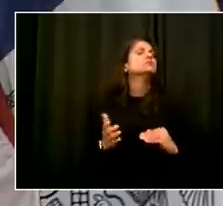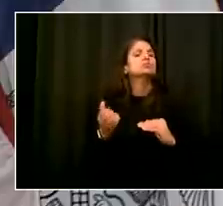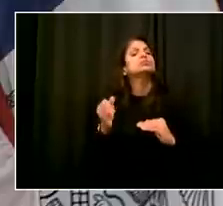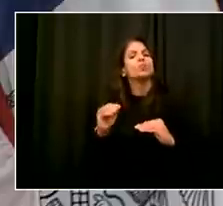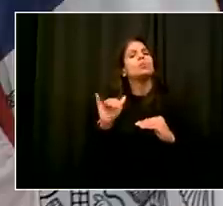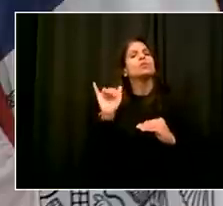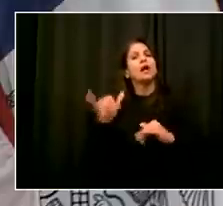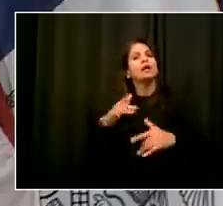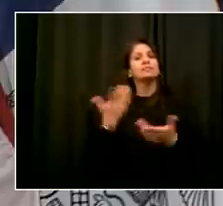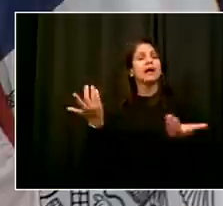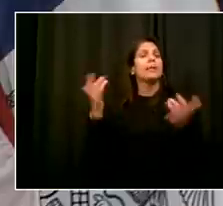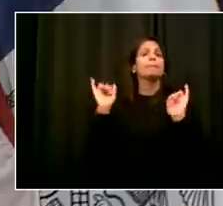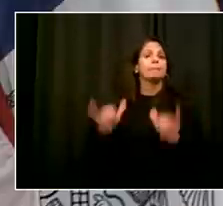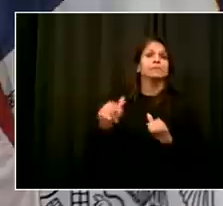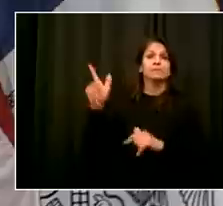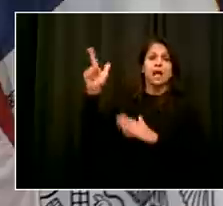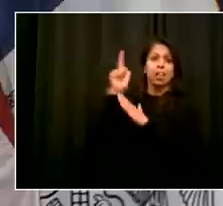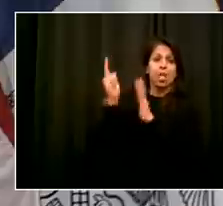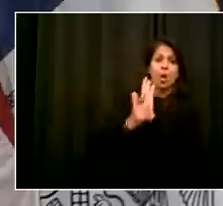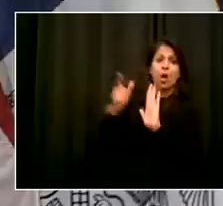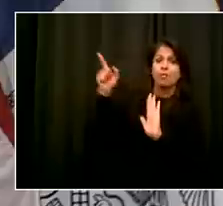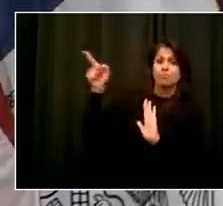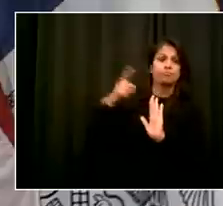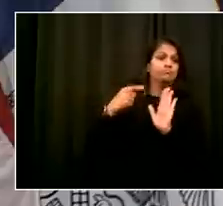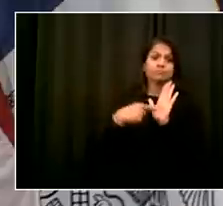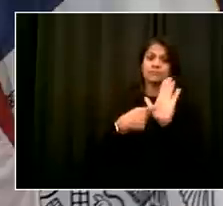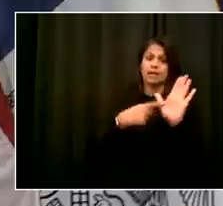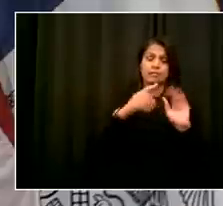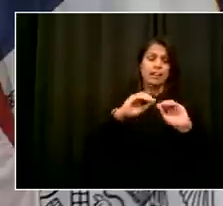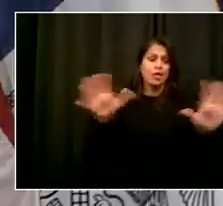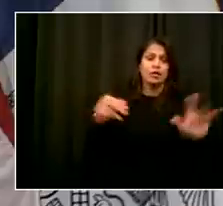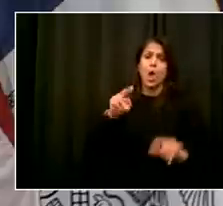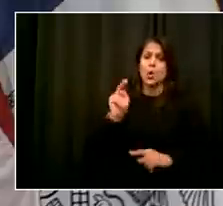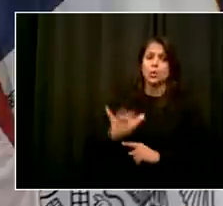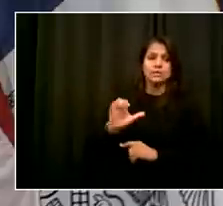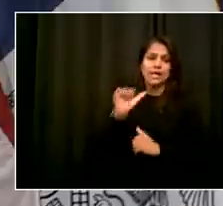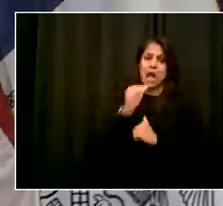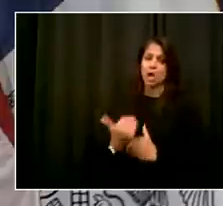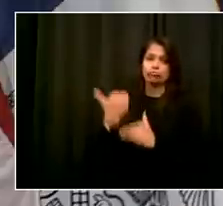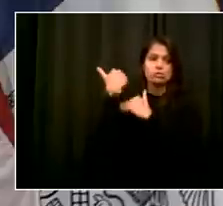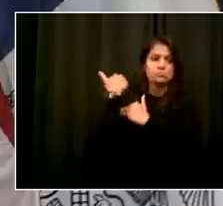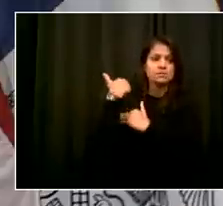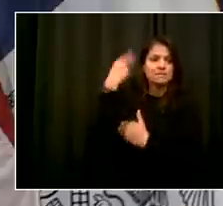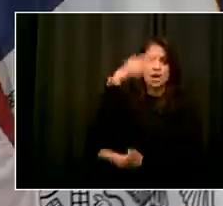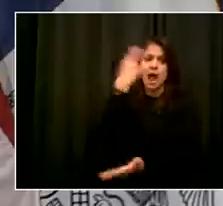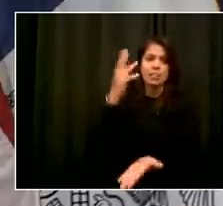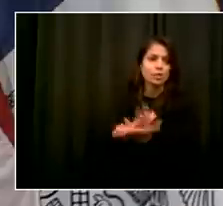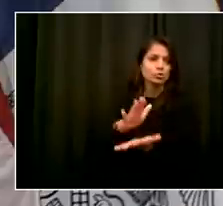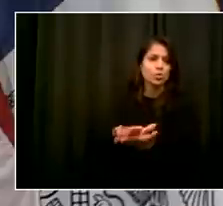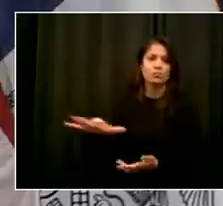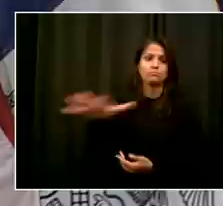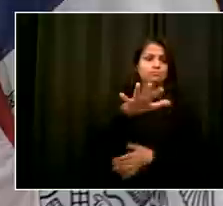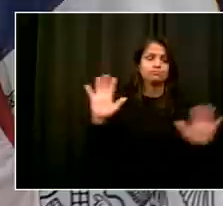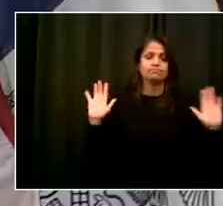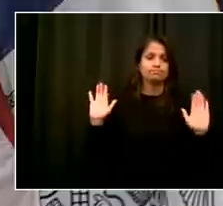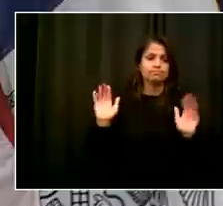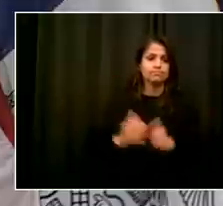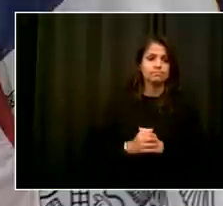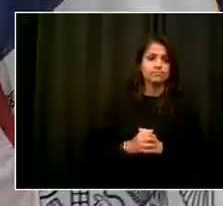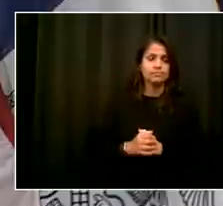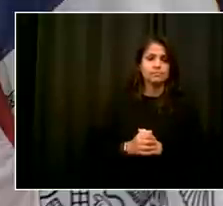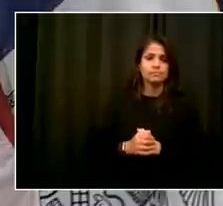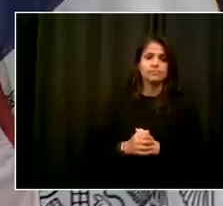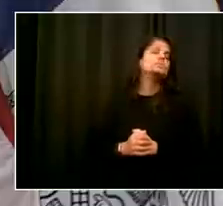ensure that the facilities we run, we're providing the testing to. for the other types of